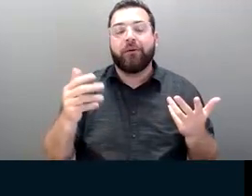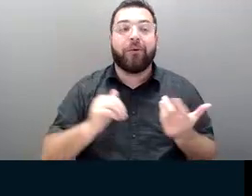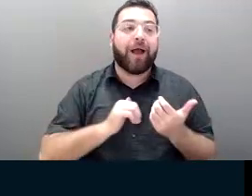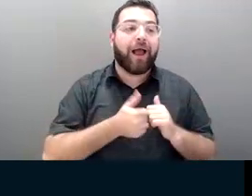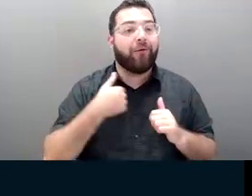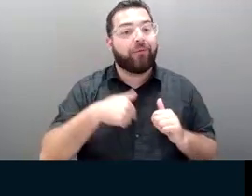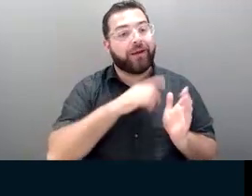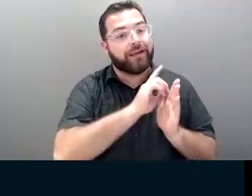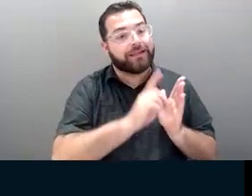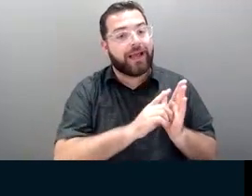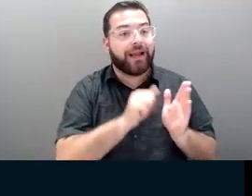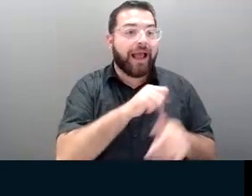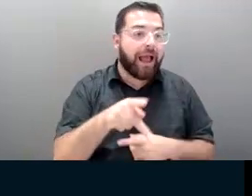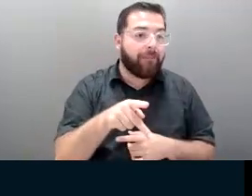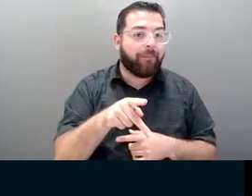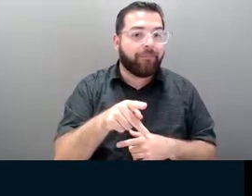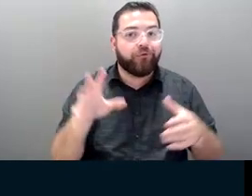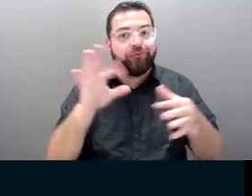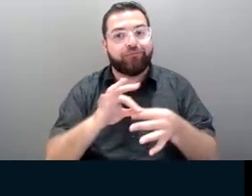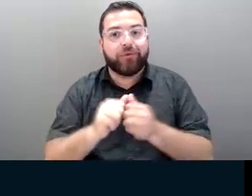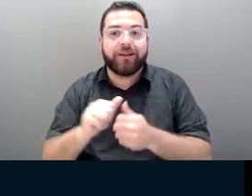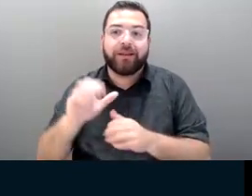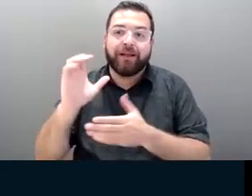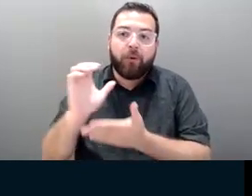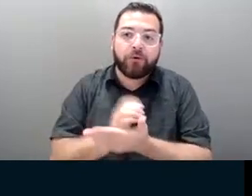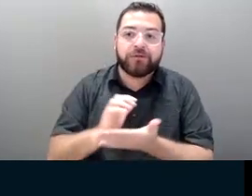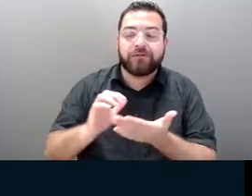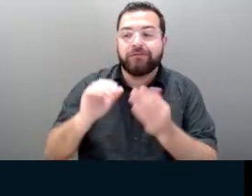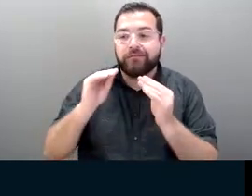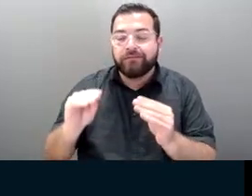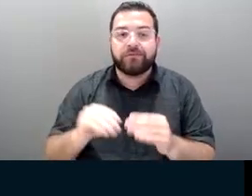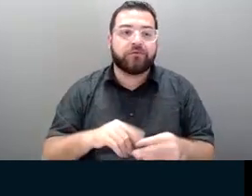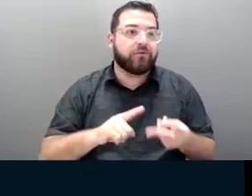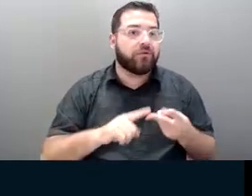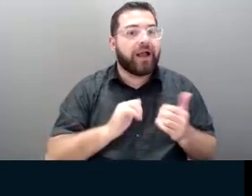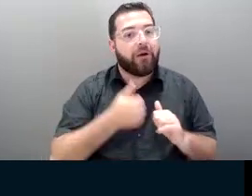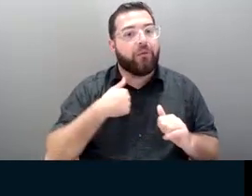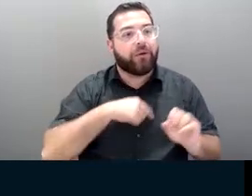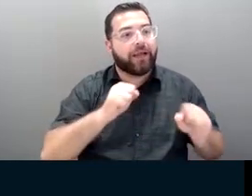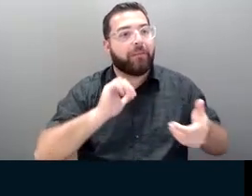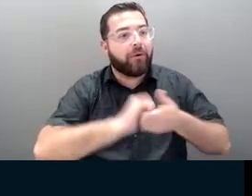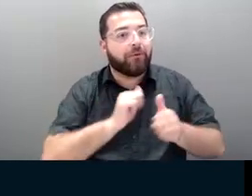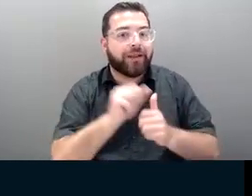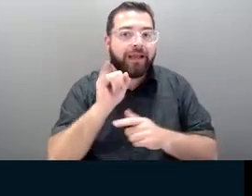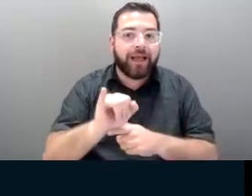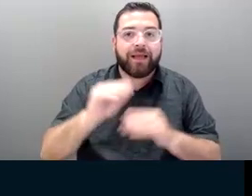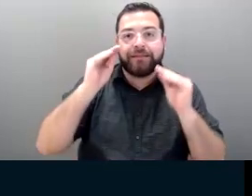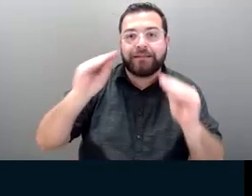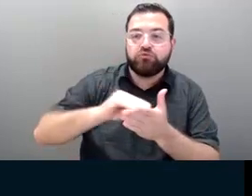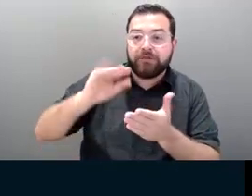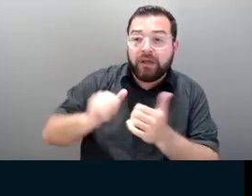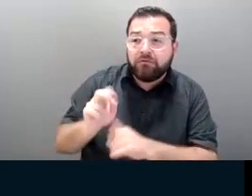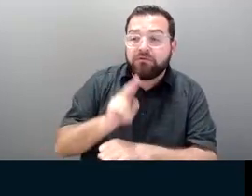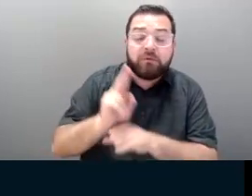app with AI to use in our courses? How might we thought partner with AI and teach our students to do that? All of which I actually think is also